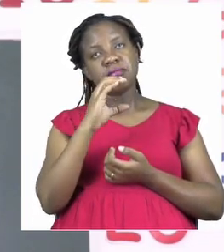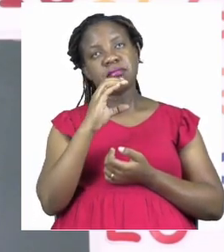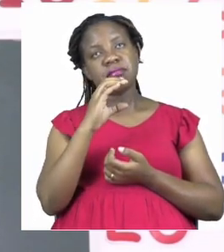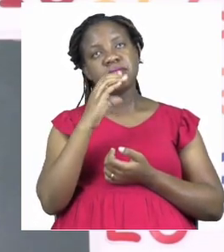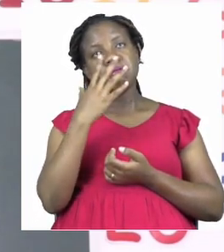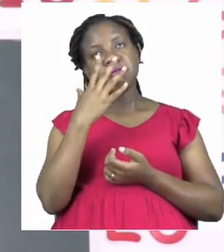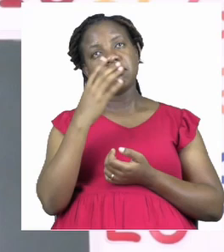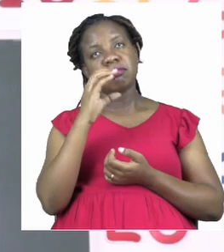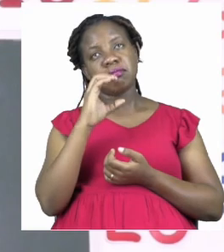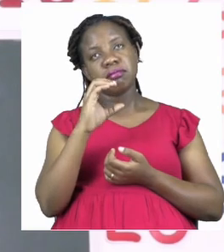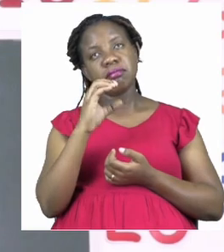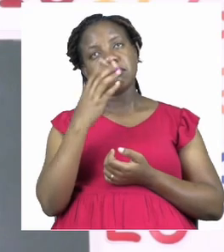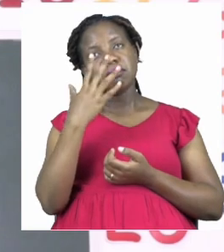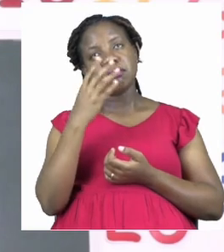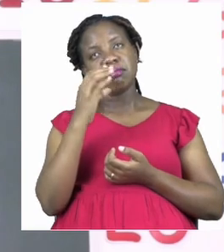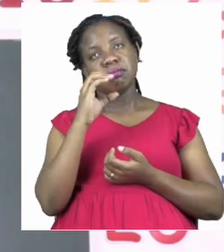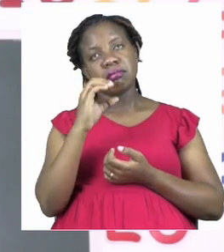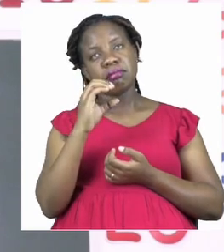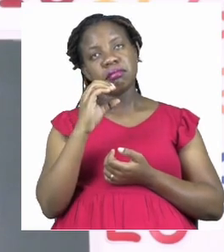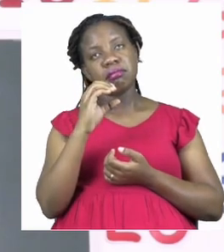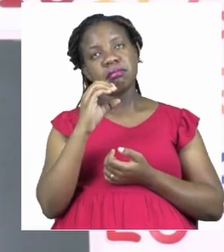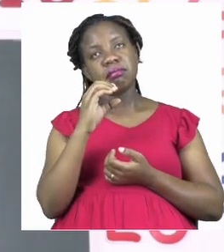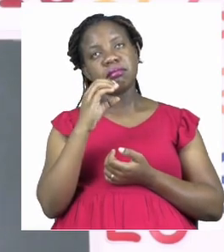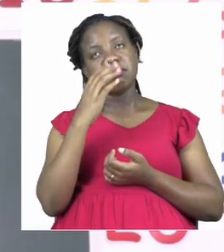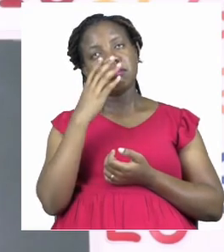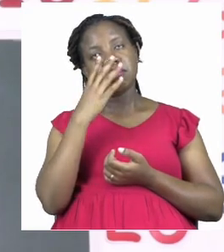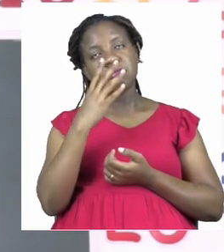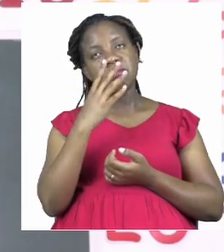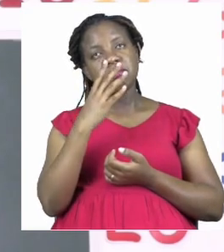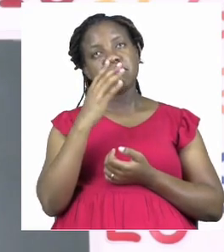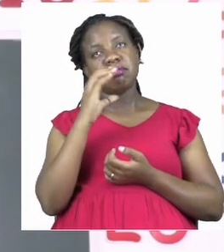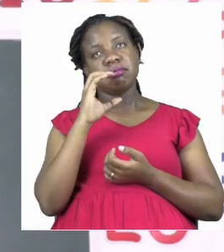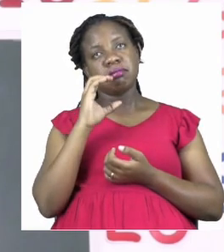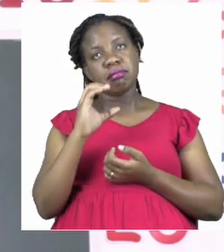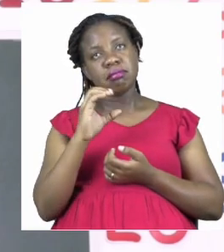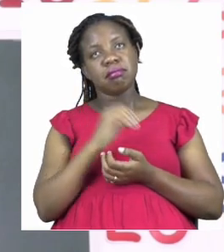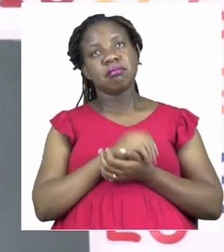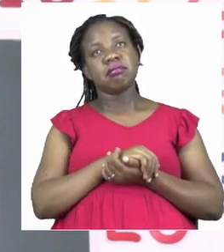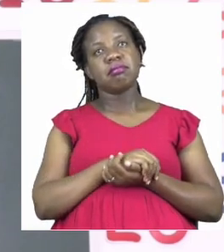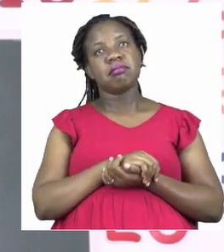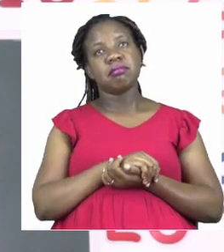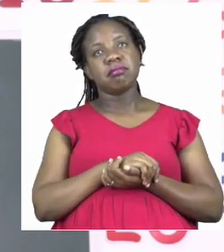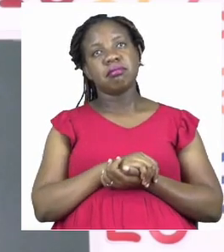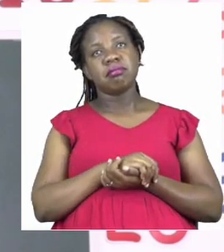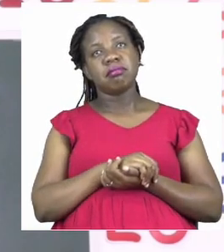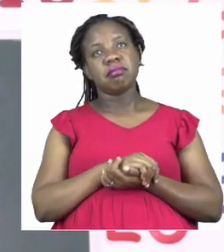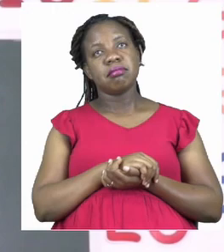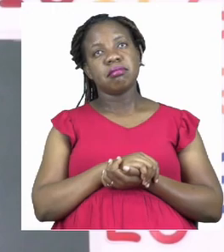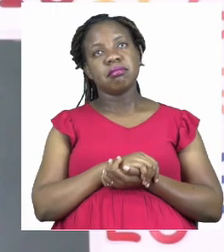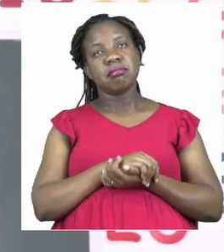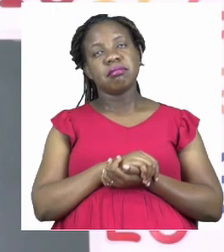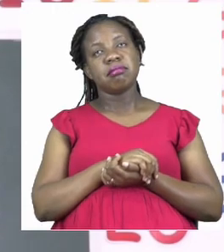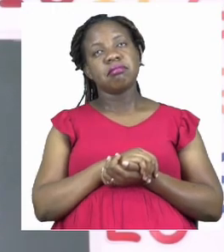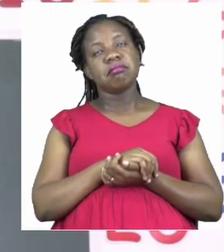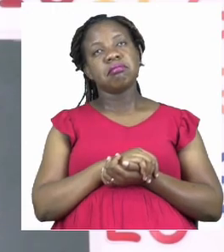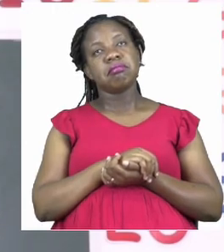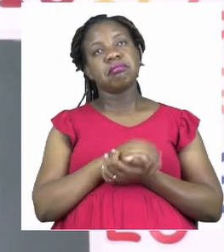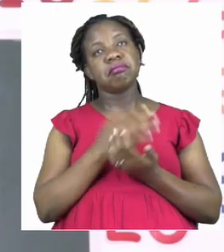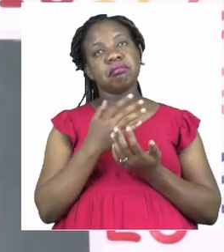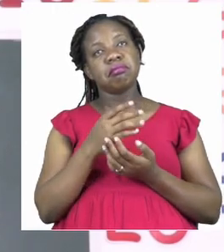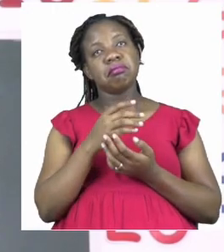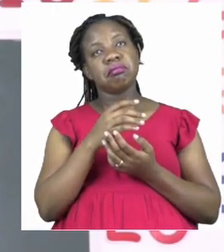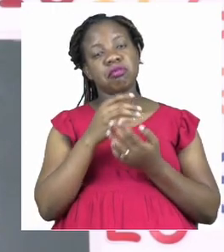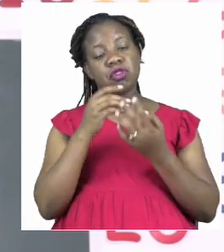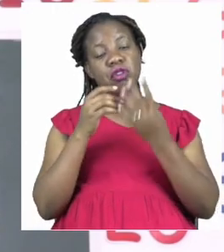these four, 1, 2, 3, 4, will give us 20. So